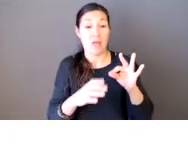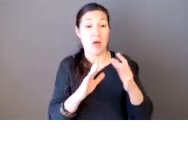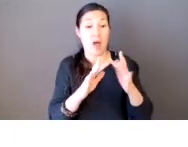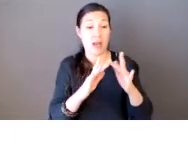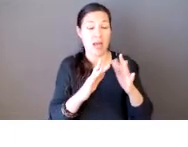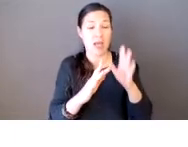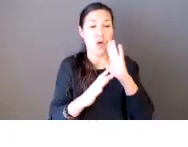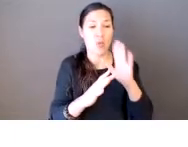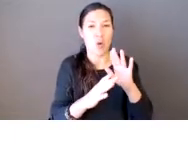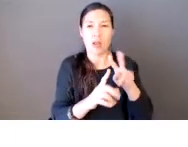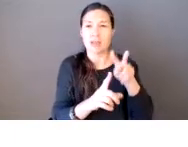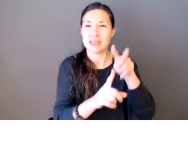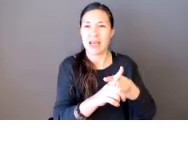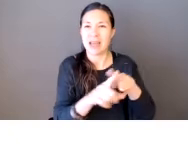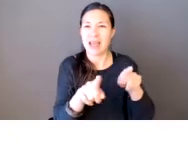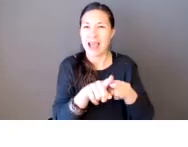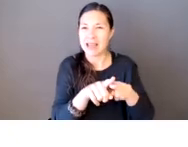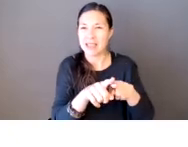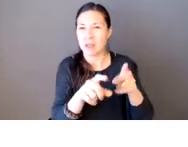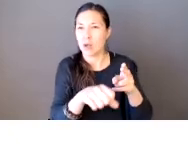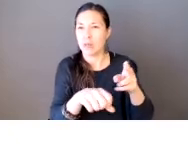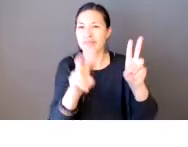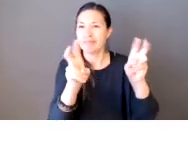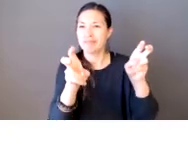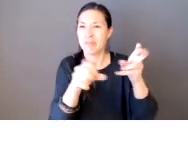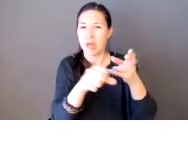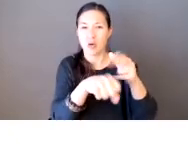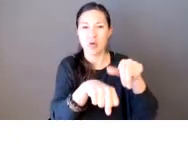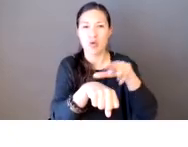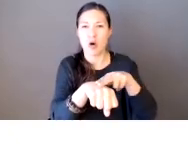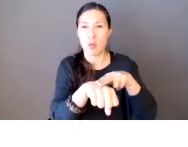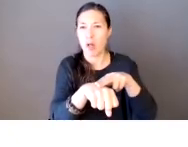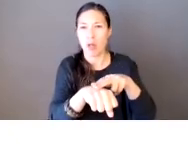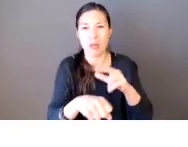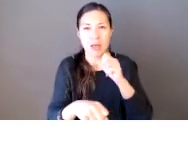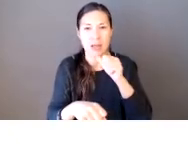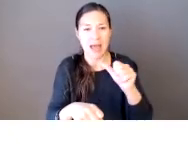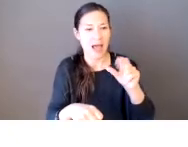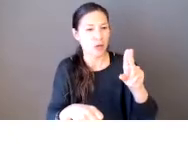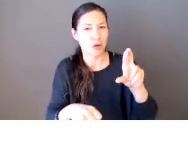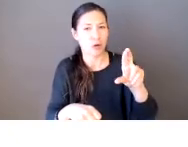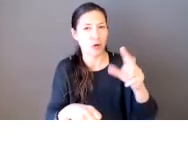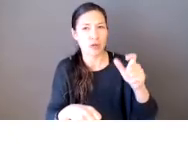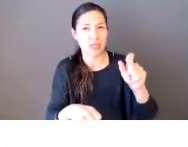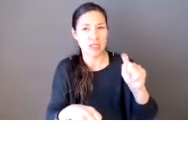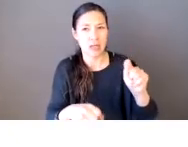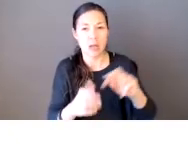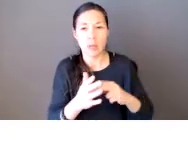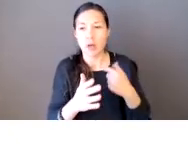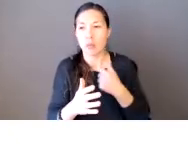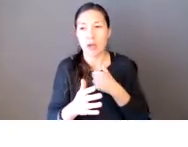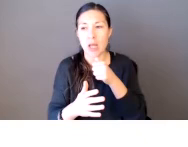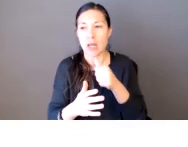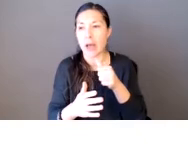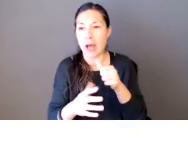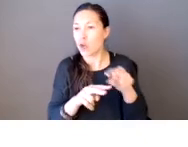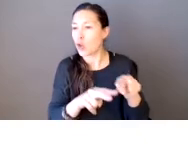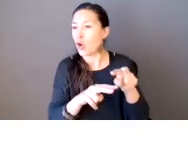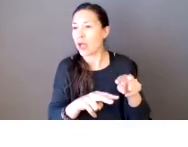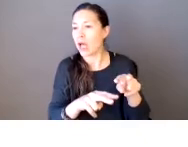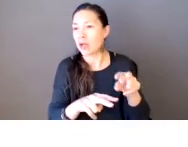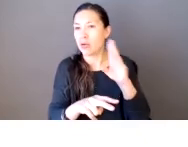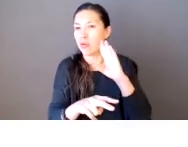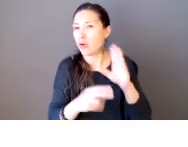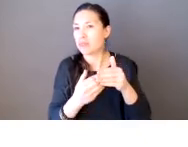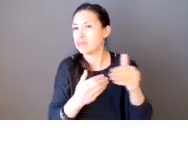urgent rating. And so it may get missed for 24 to 48 hours, depending on when it's filed. So if it's